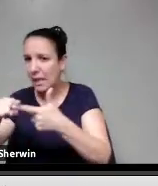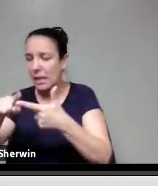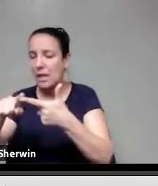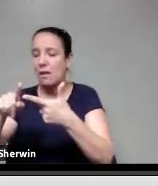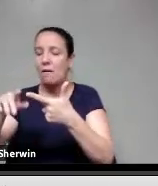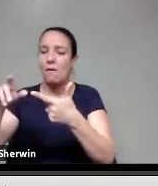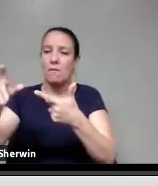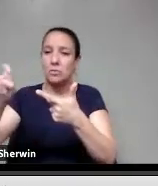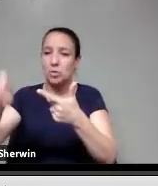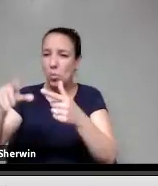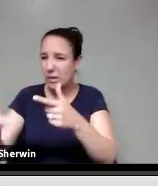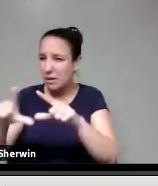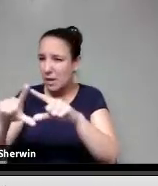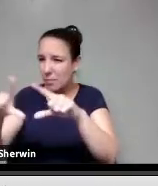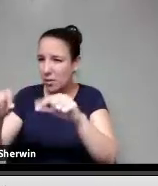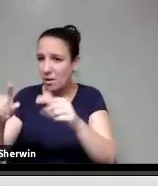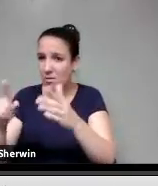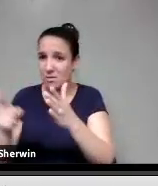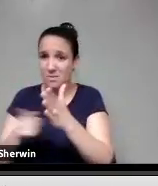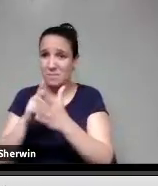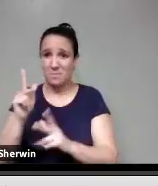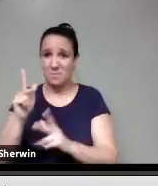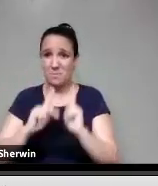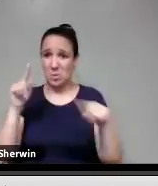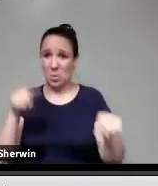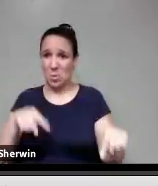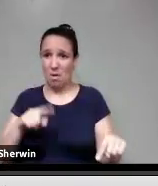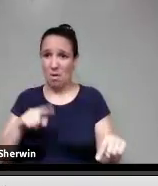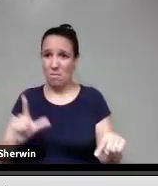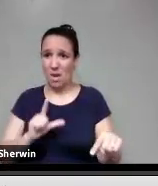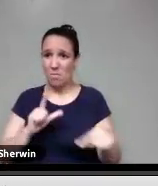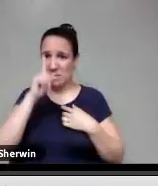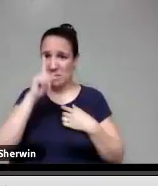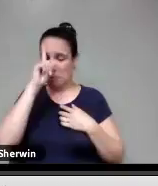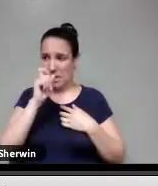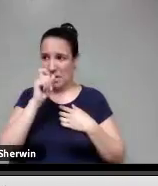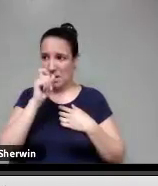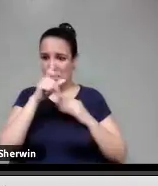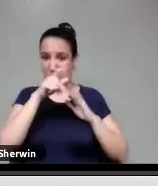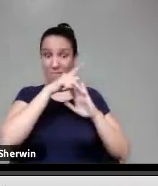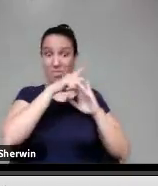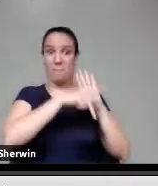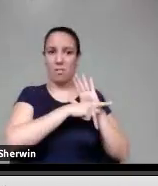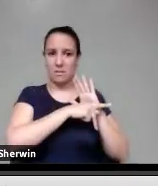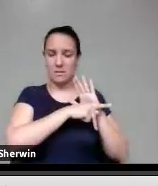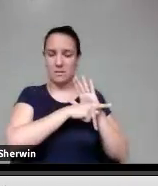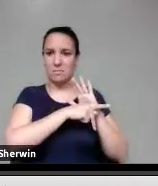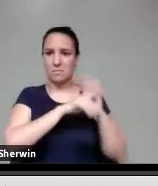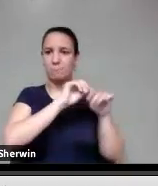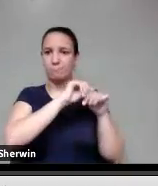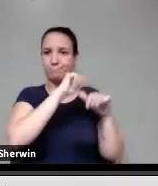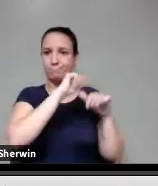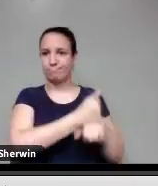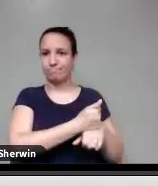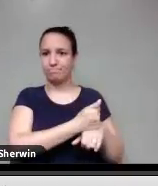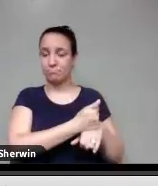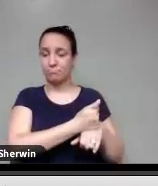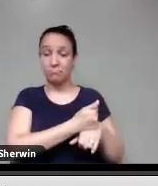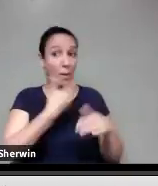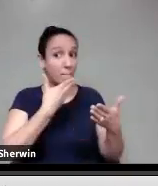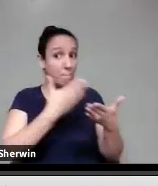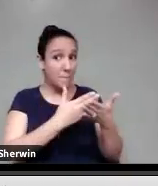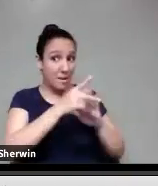of the reasons some people don't come to the library and check out books and things like that is because of the policies and rules we've instated. That's not to say they're bad